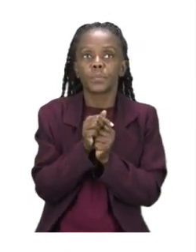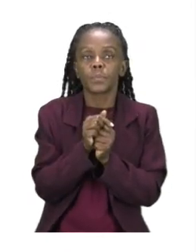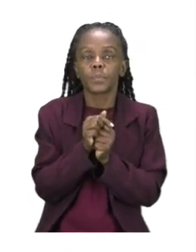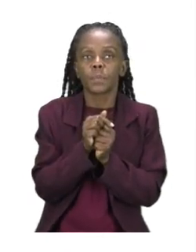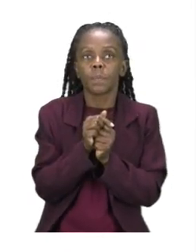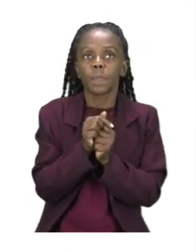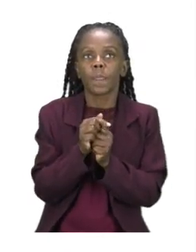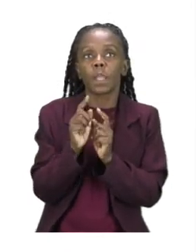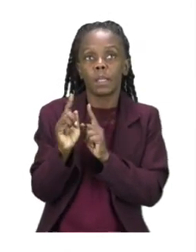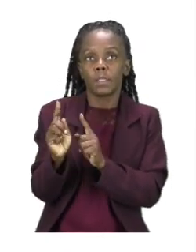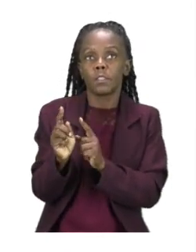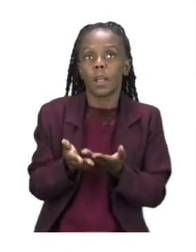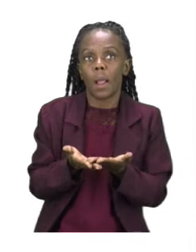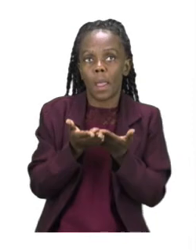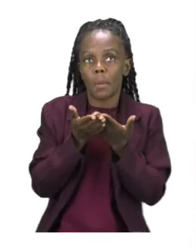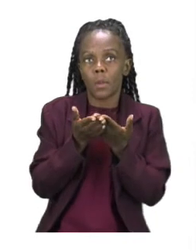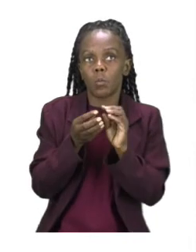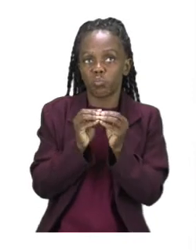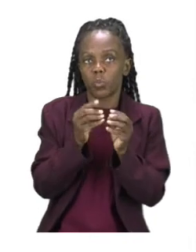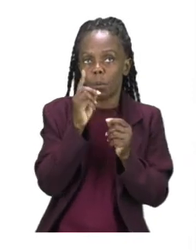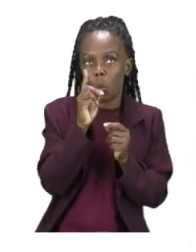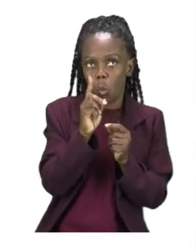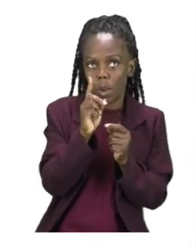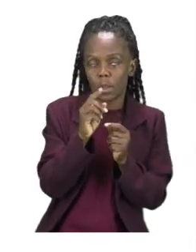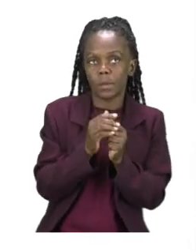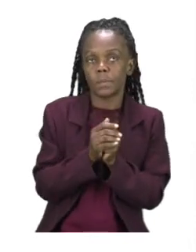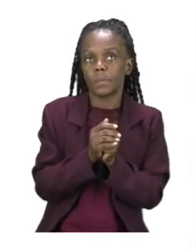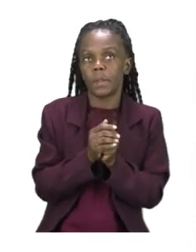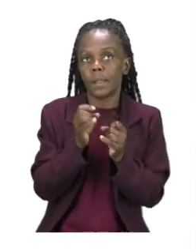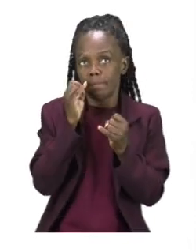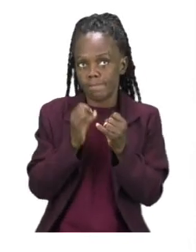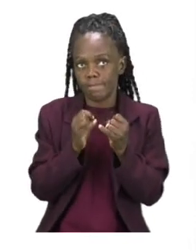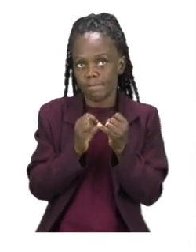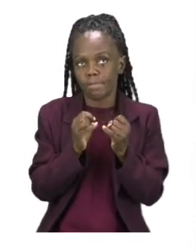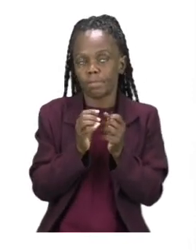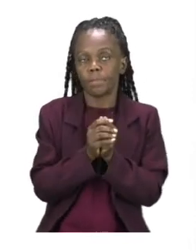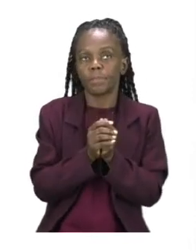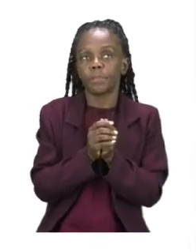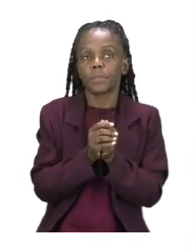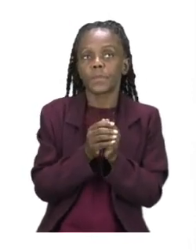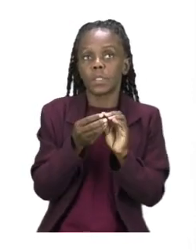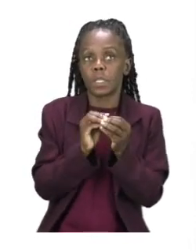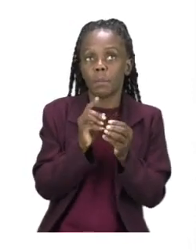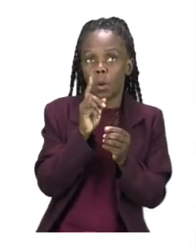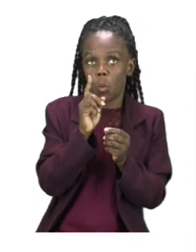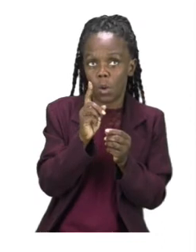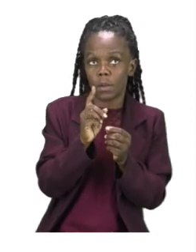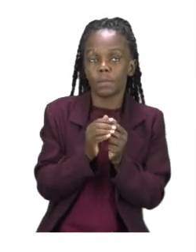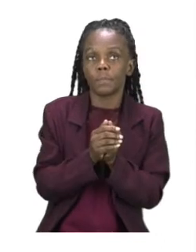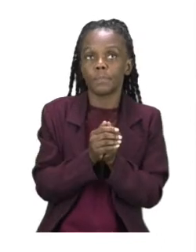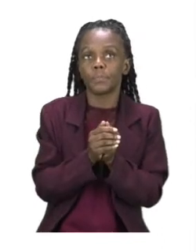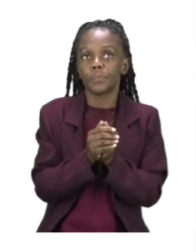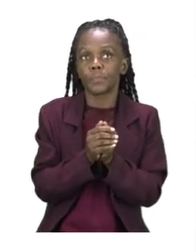one with you. Let us first take a look at number 1. I've written it on